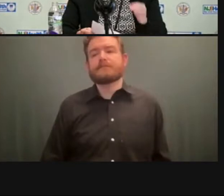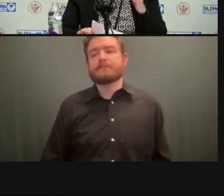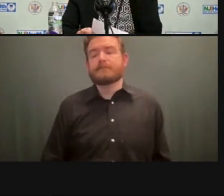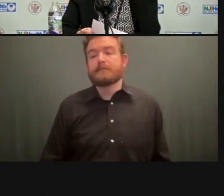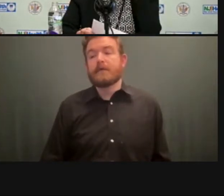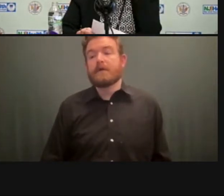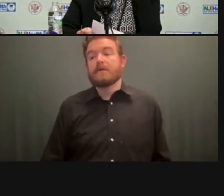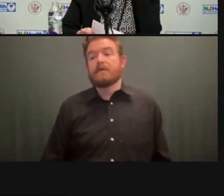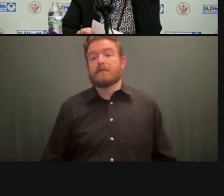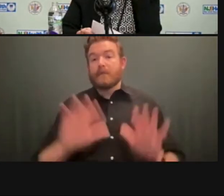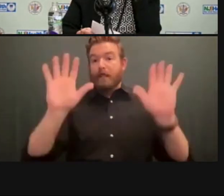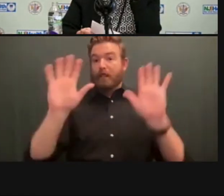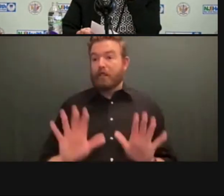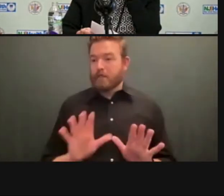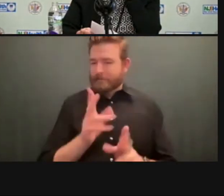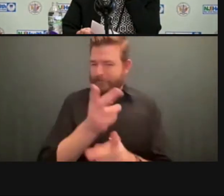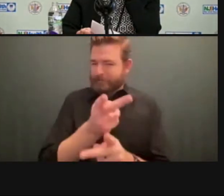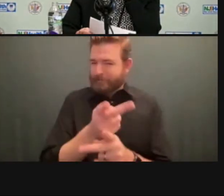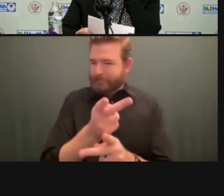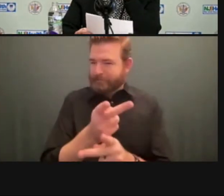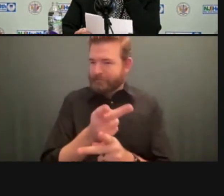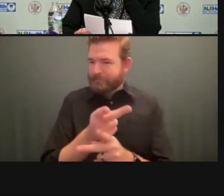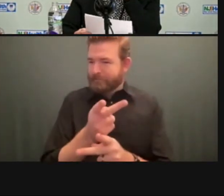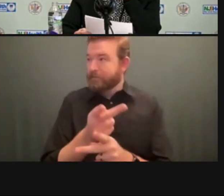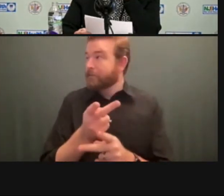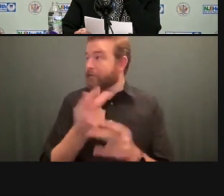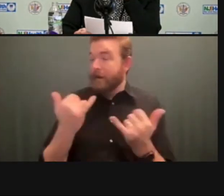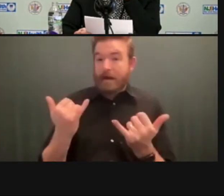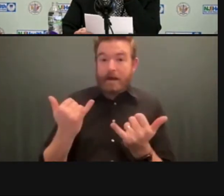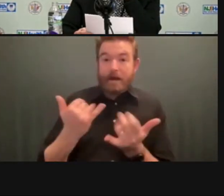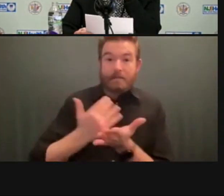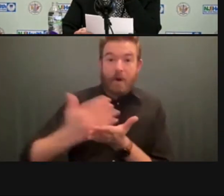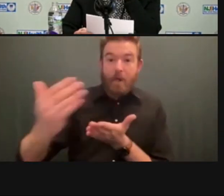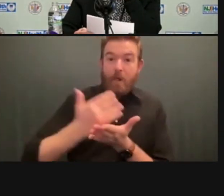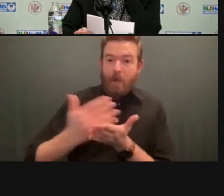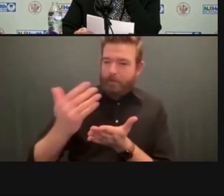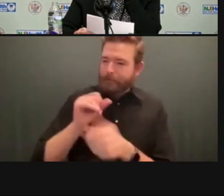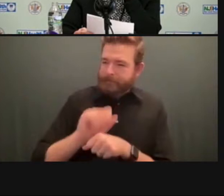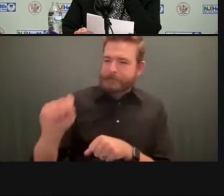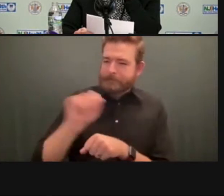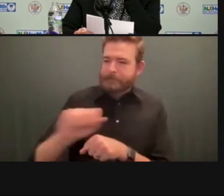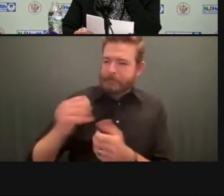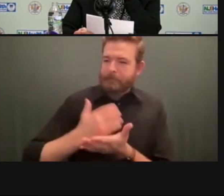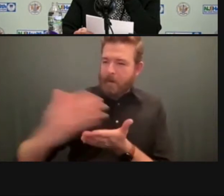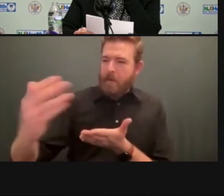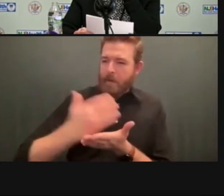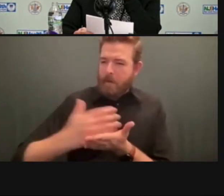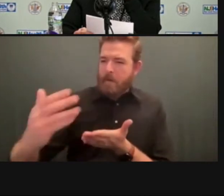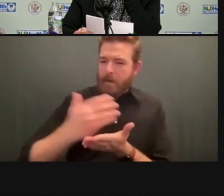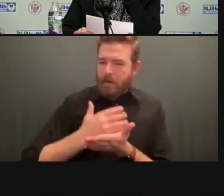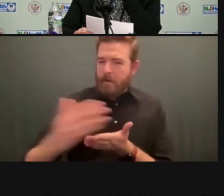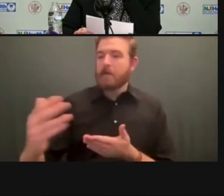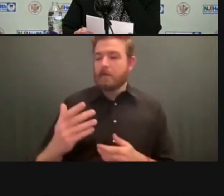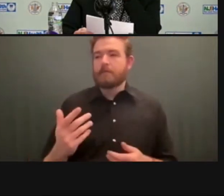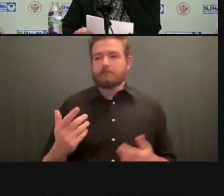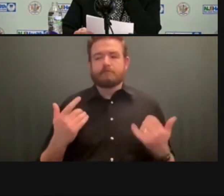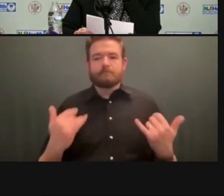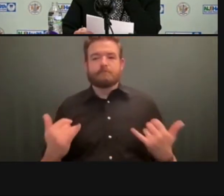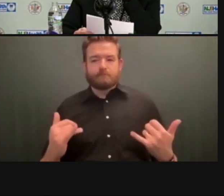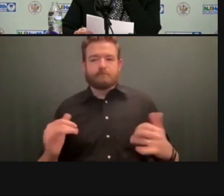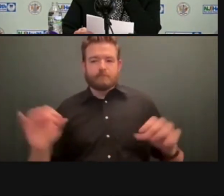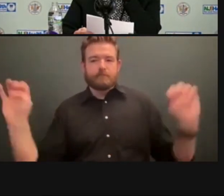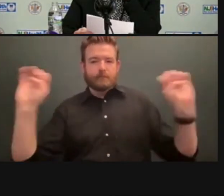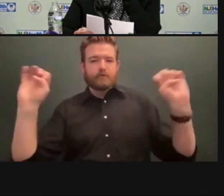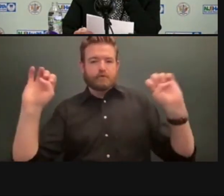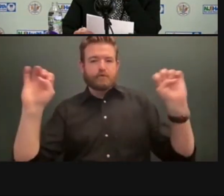jobs. The state of emergency declared for the counties of Ocean, Burlington, Atlantic, Cumberland, and Cape May remains in effect.